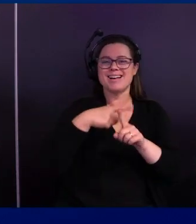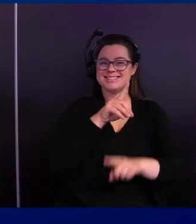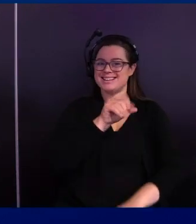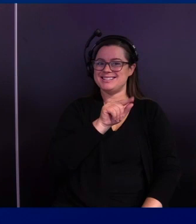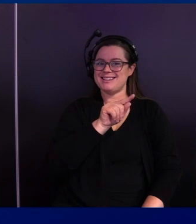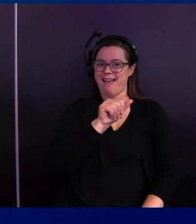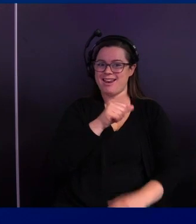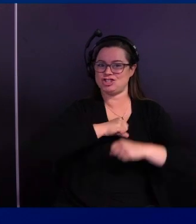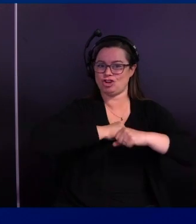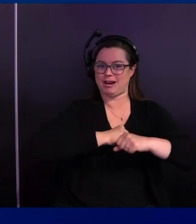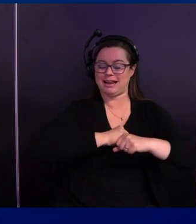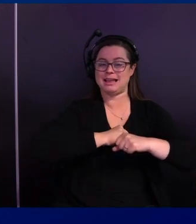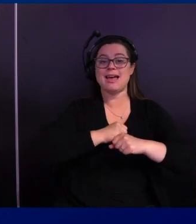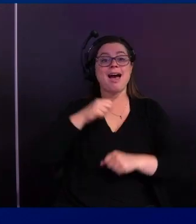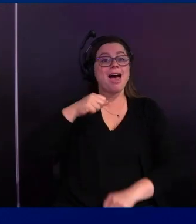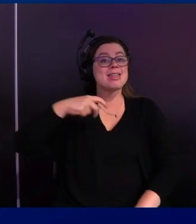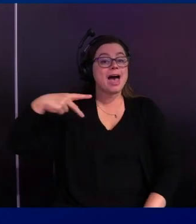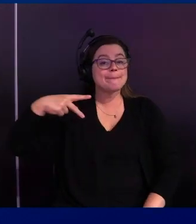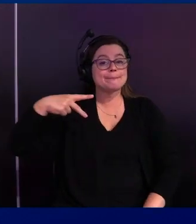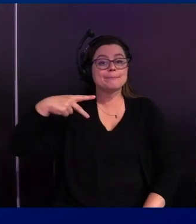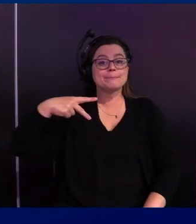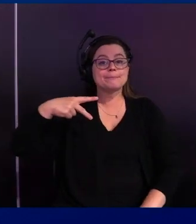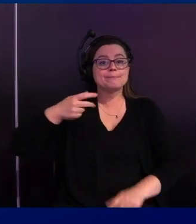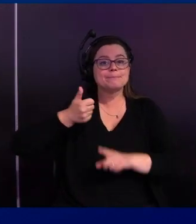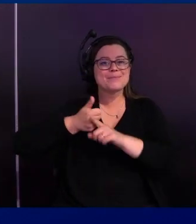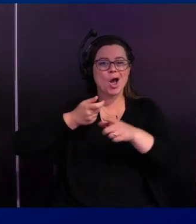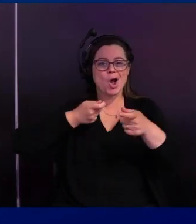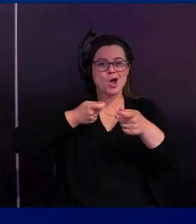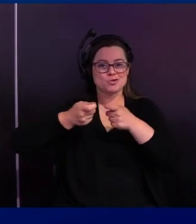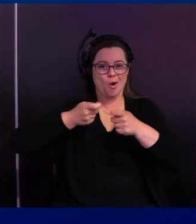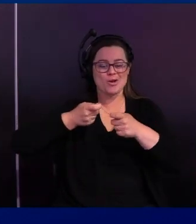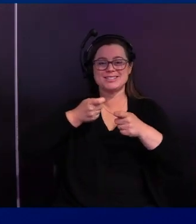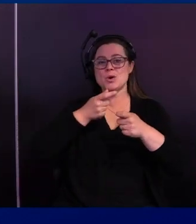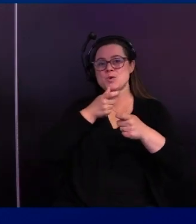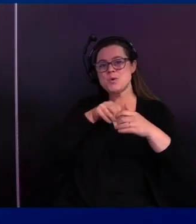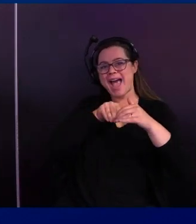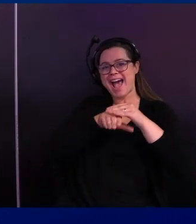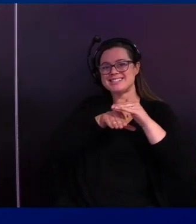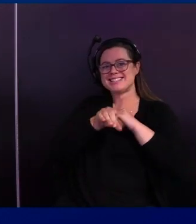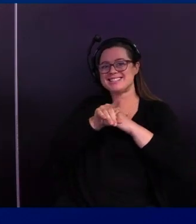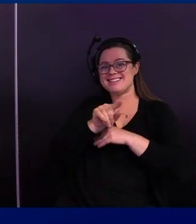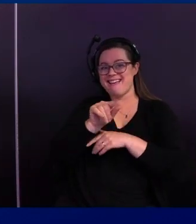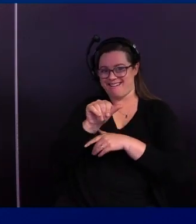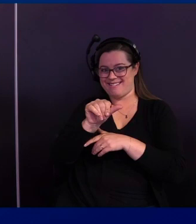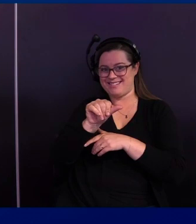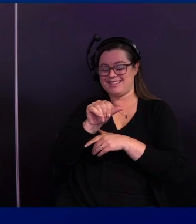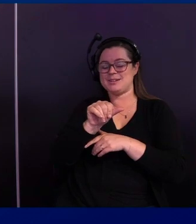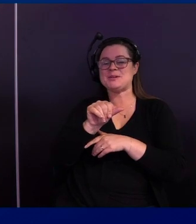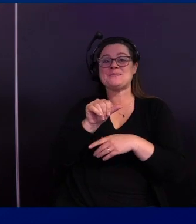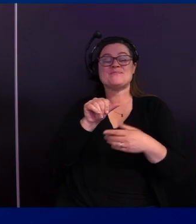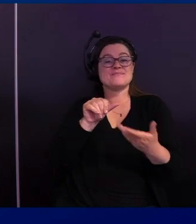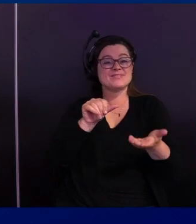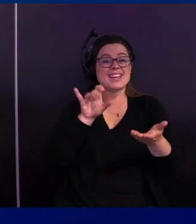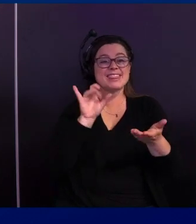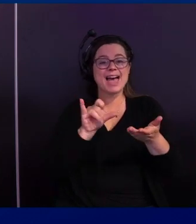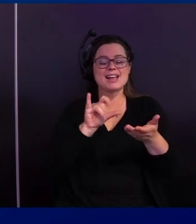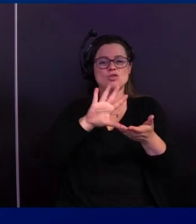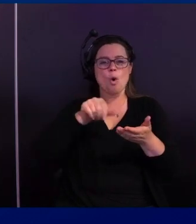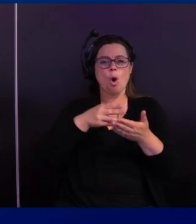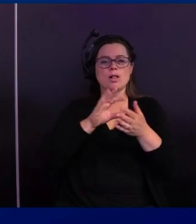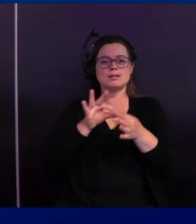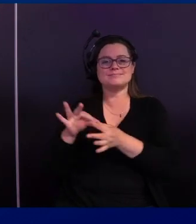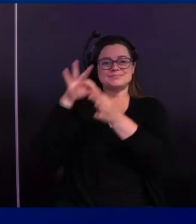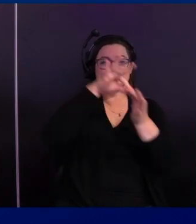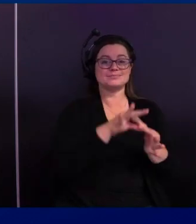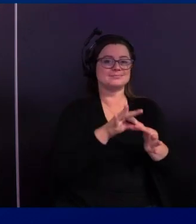security, because the application controls the access to the data. Yes. And that's where all of it ties back to